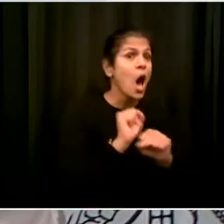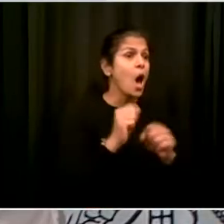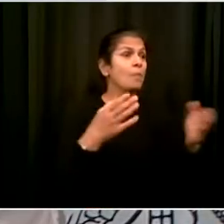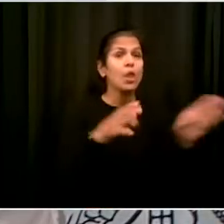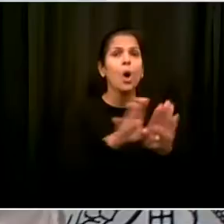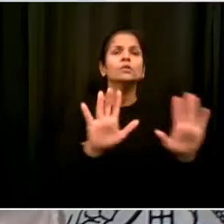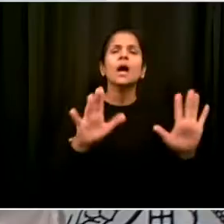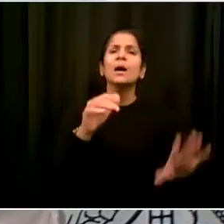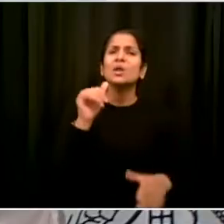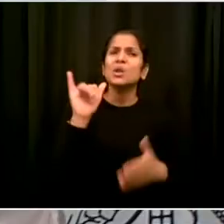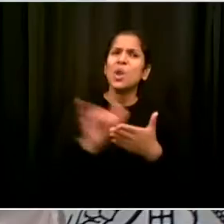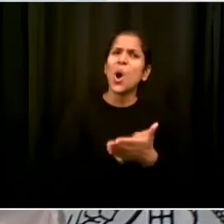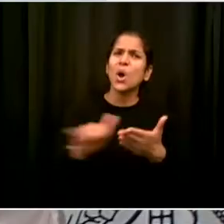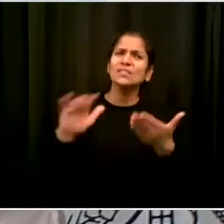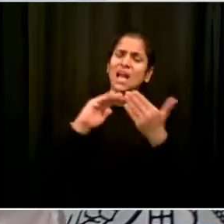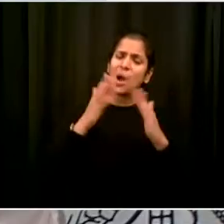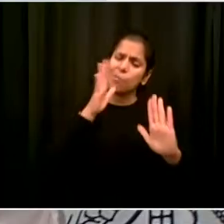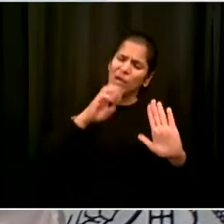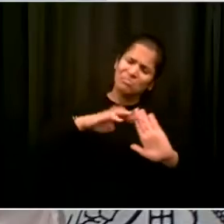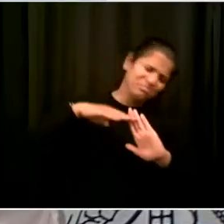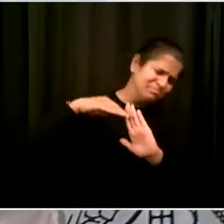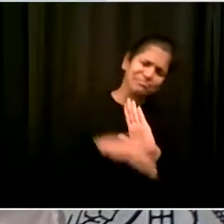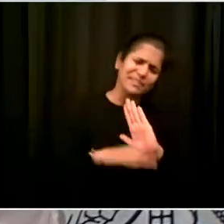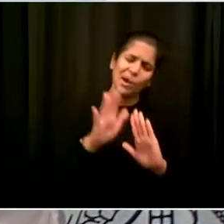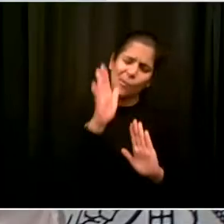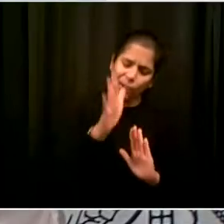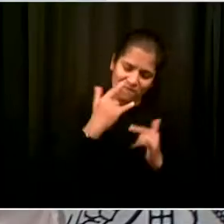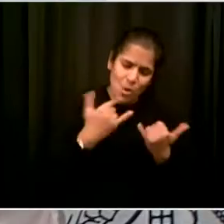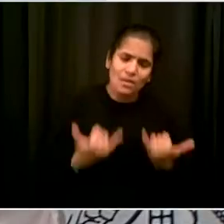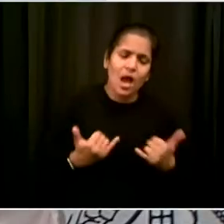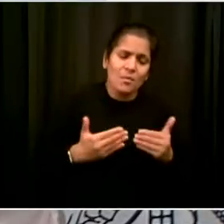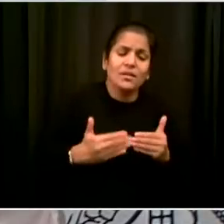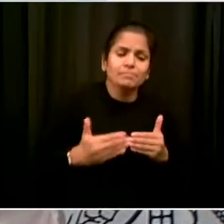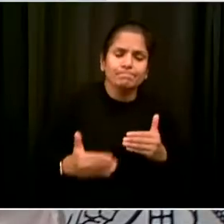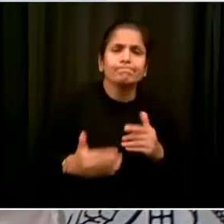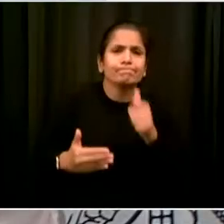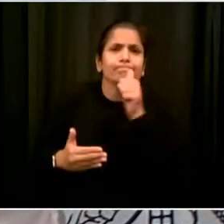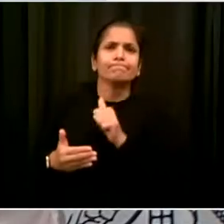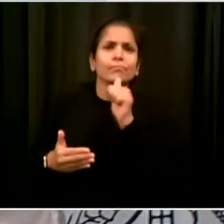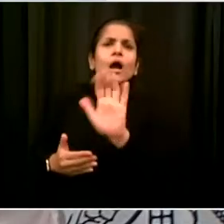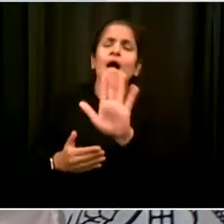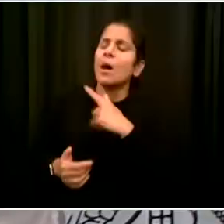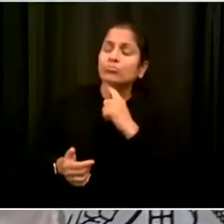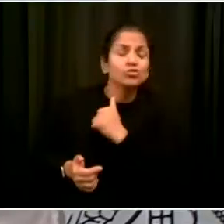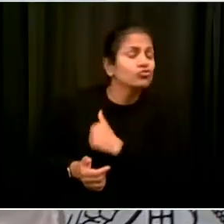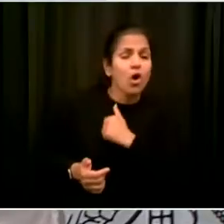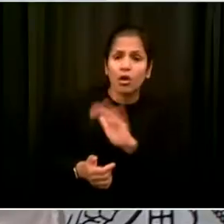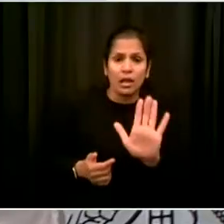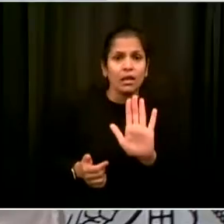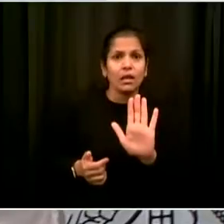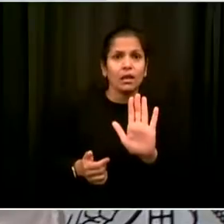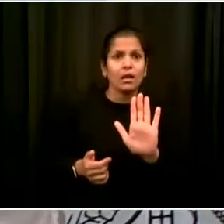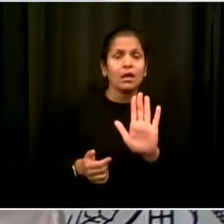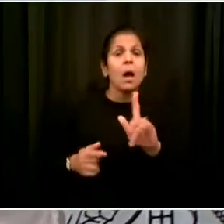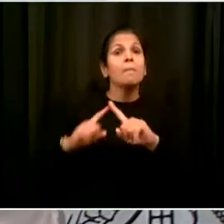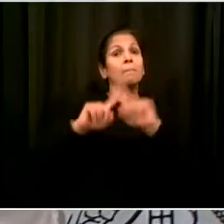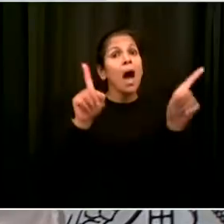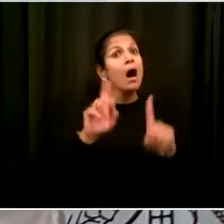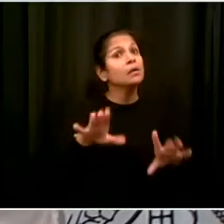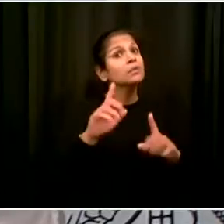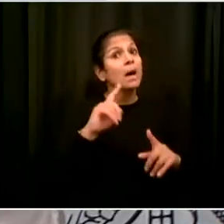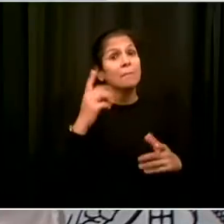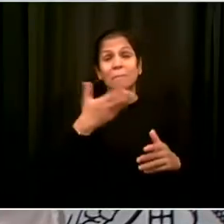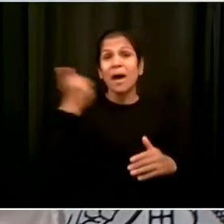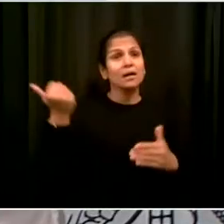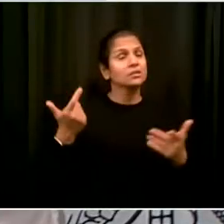term. So I feel for them, but sometimes it's smart to say, look, if you take an action now, you can stop much